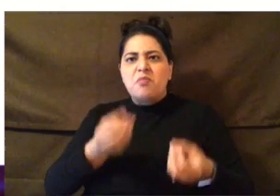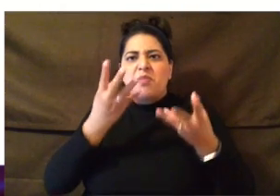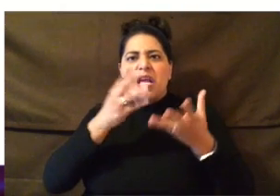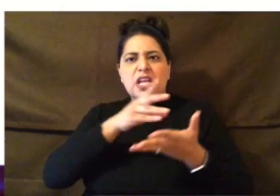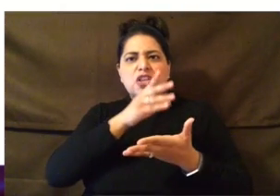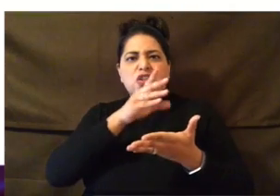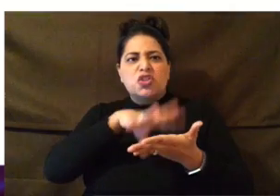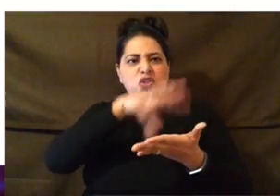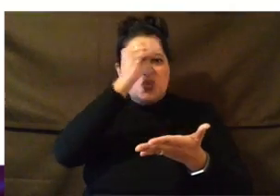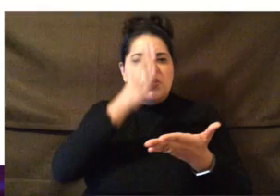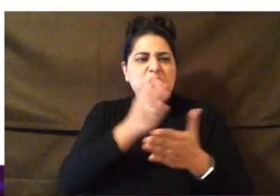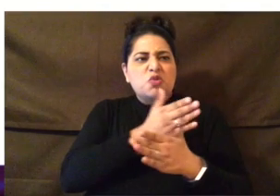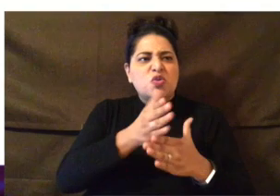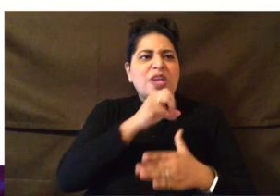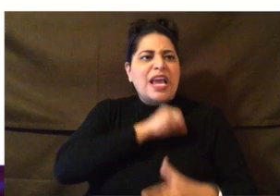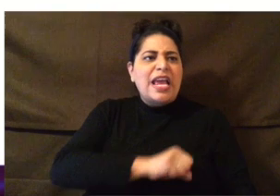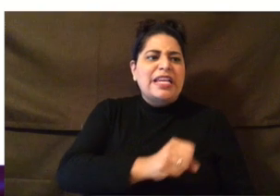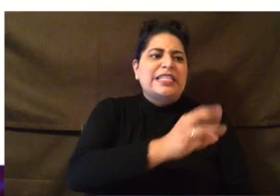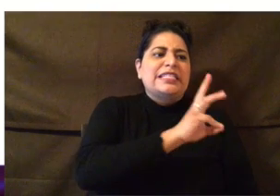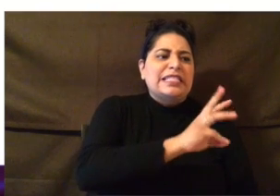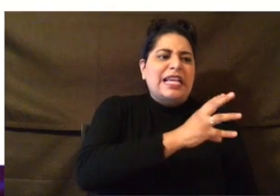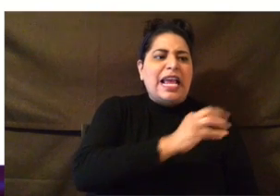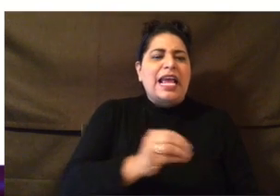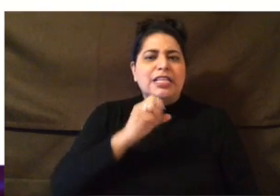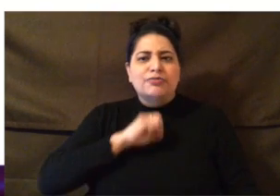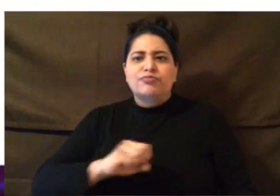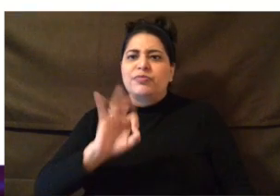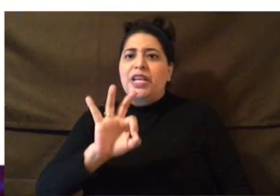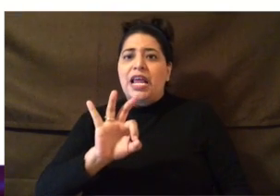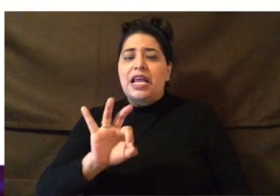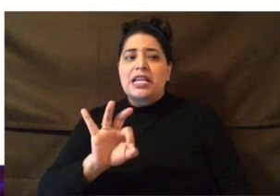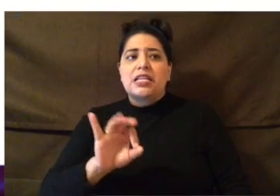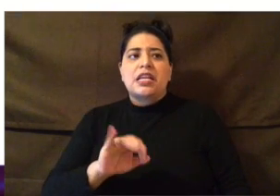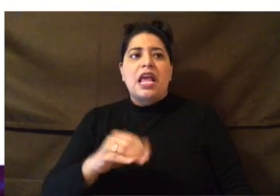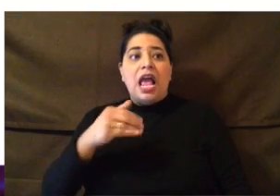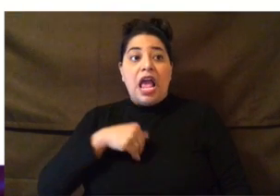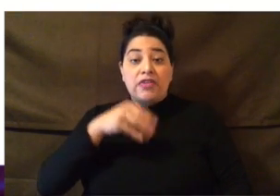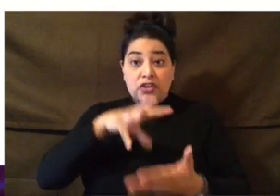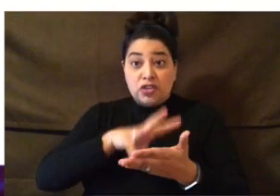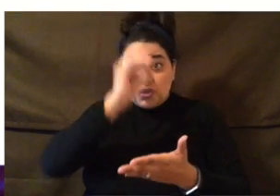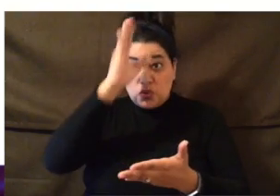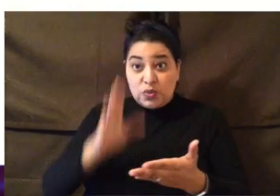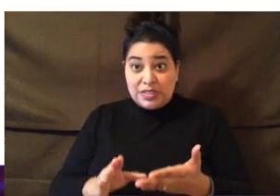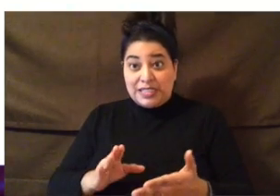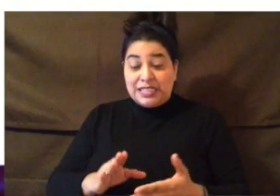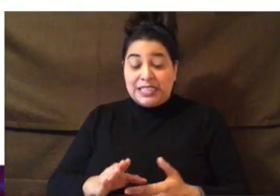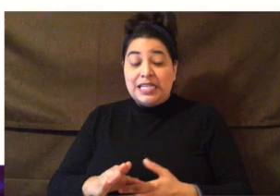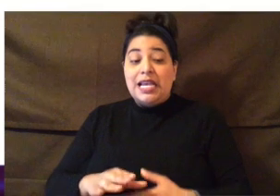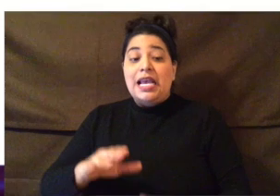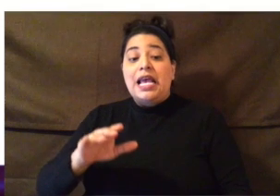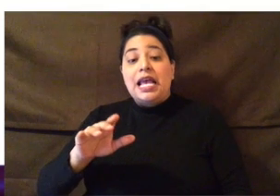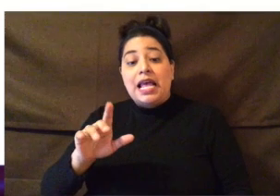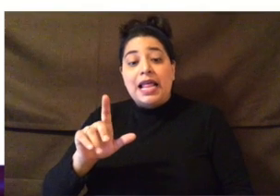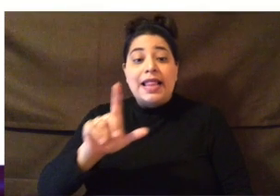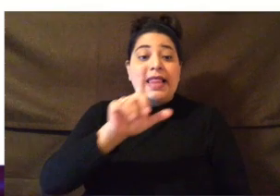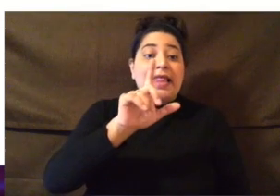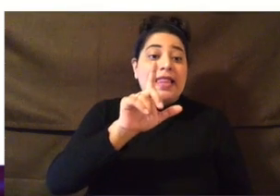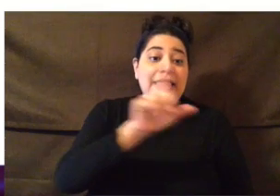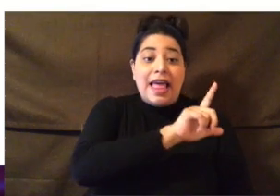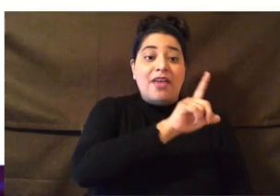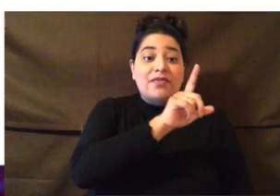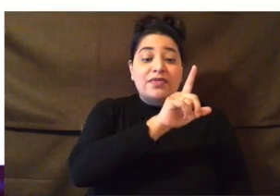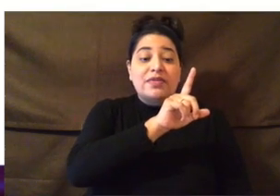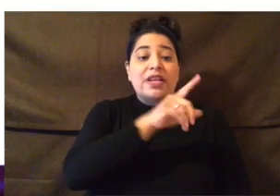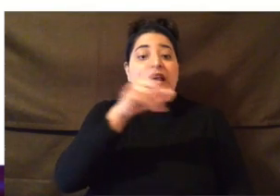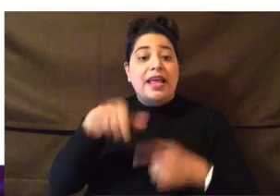of 6 and 9 years old. So we have our students on the left-hand side and our ages on the